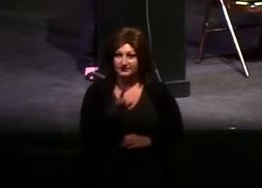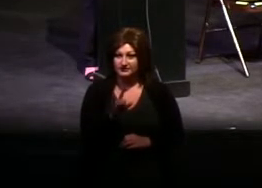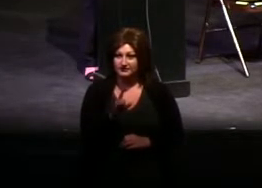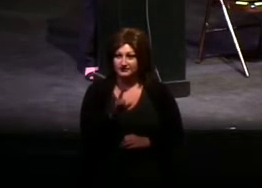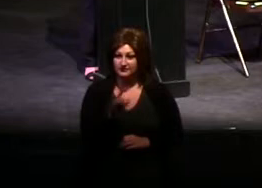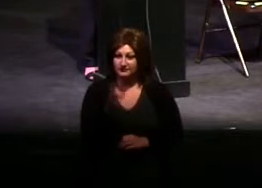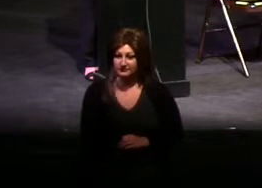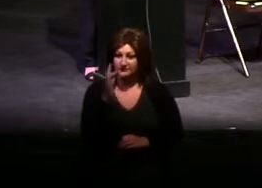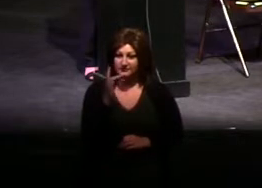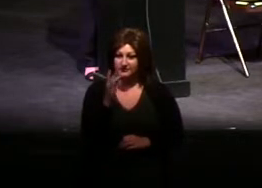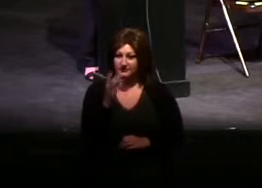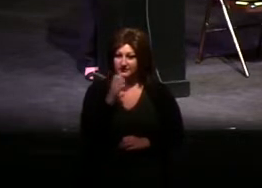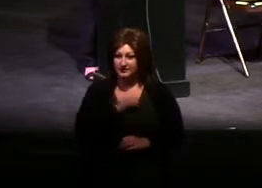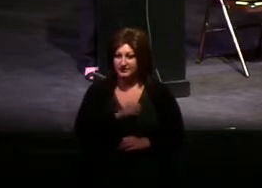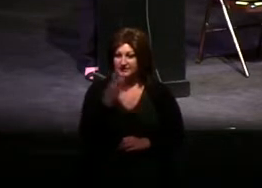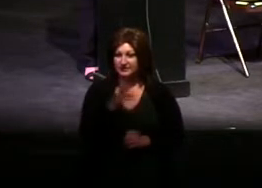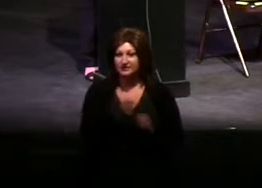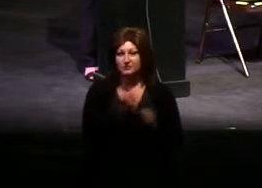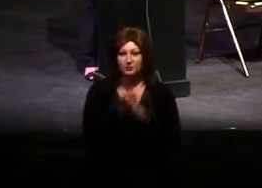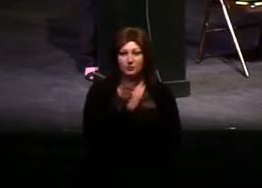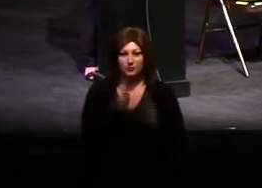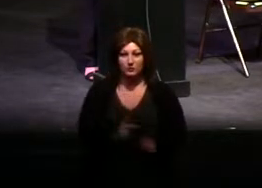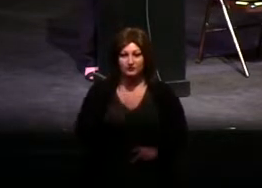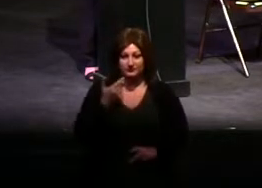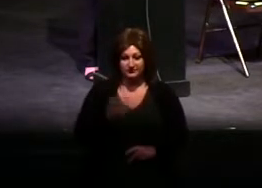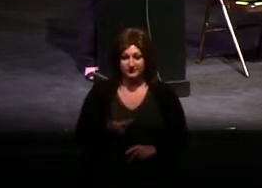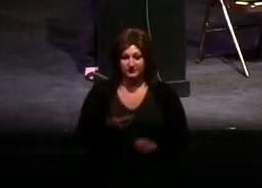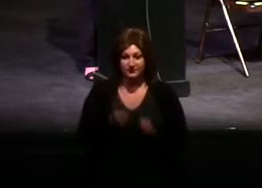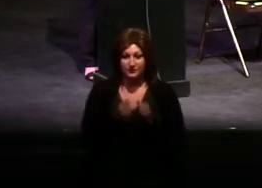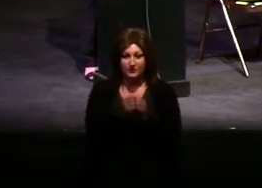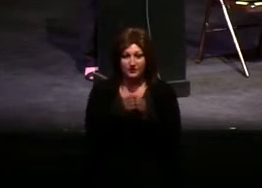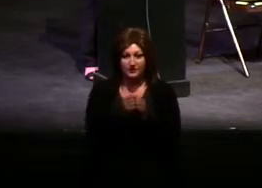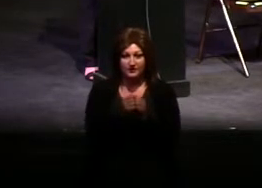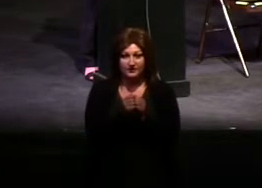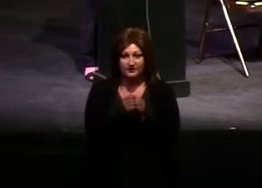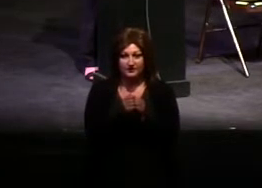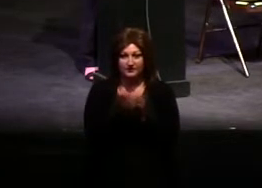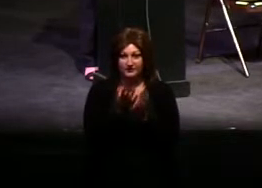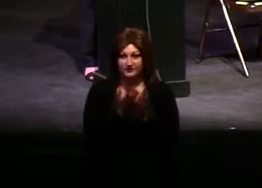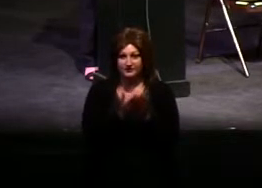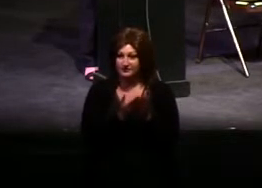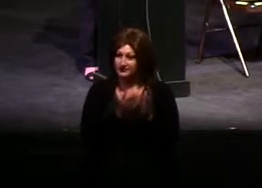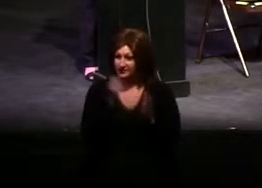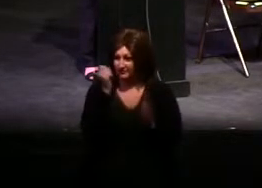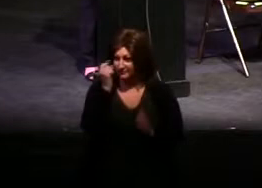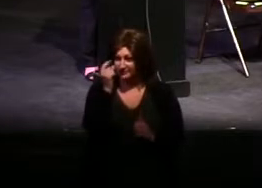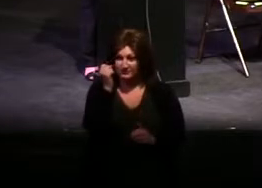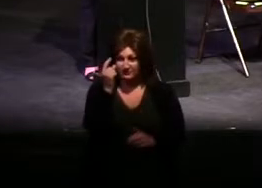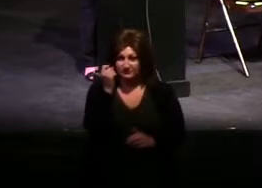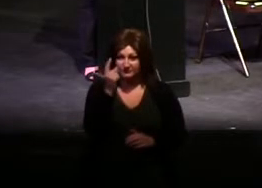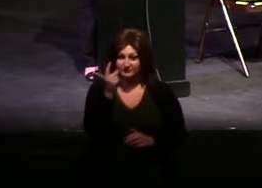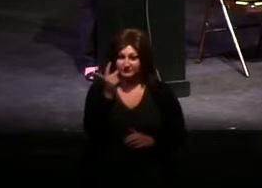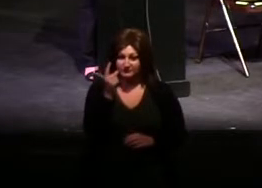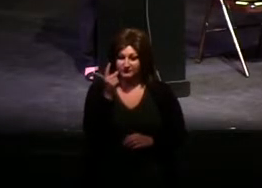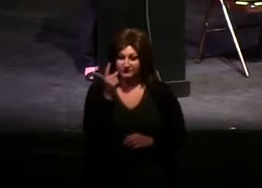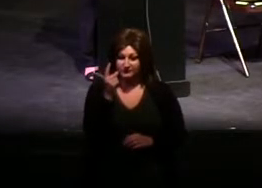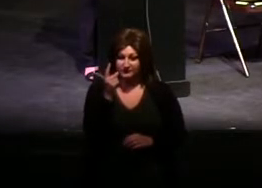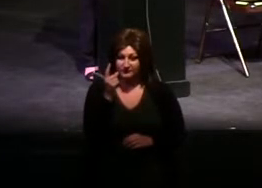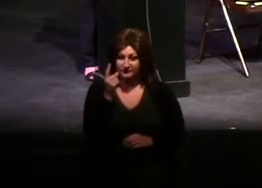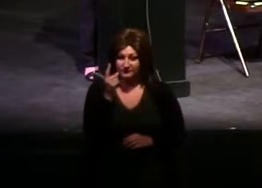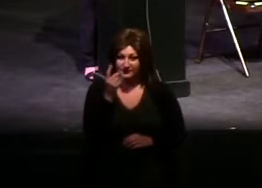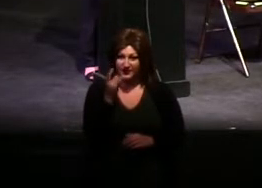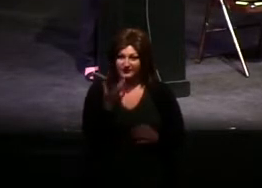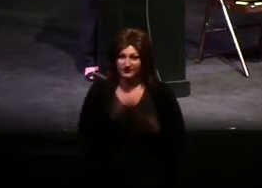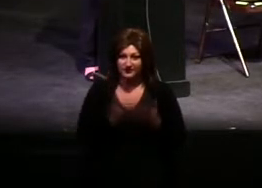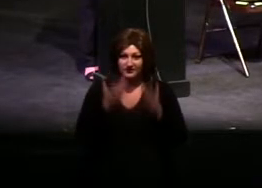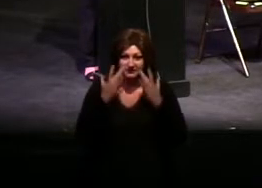at her 16-year-old self with some surprise and incredulity and maybe dread at